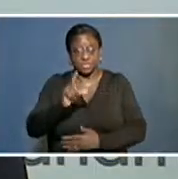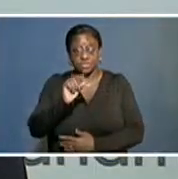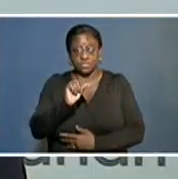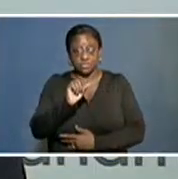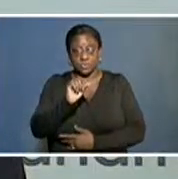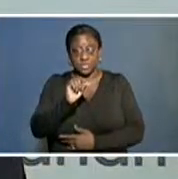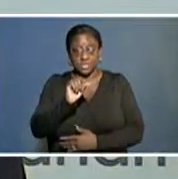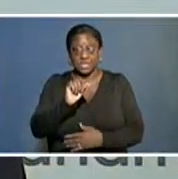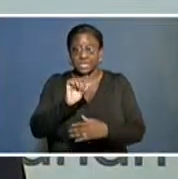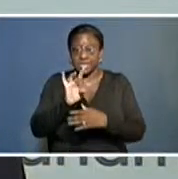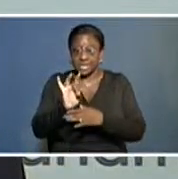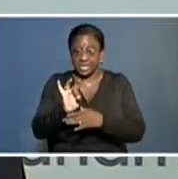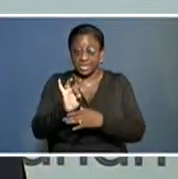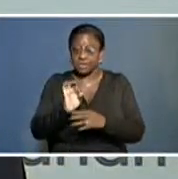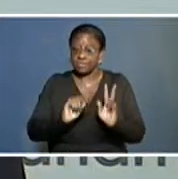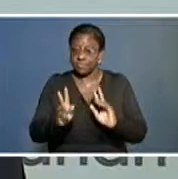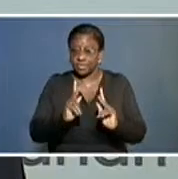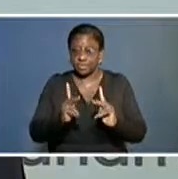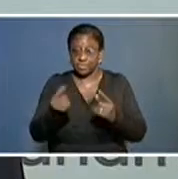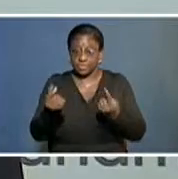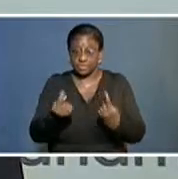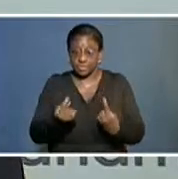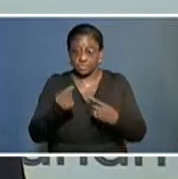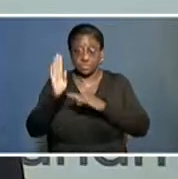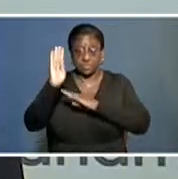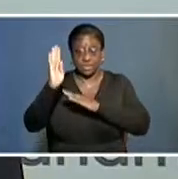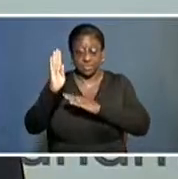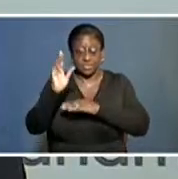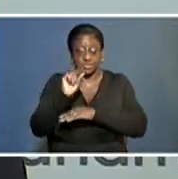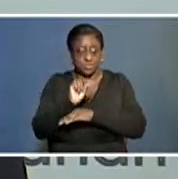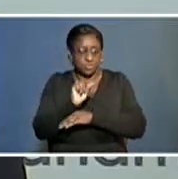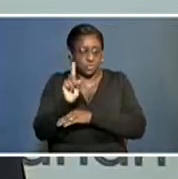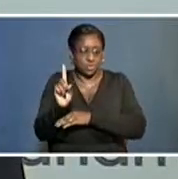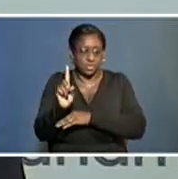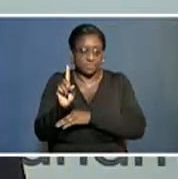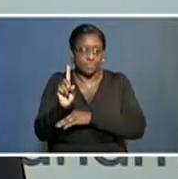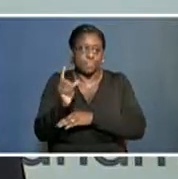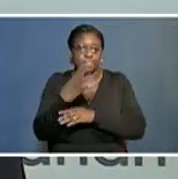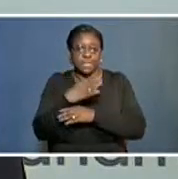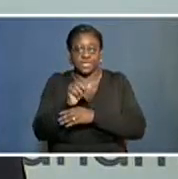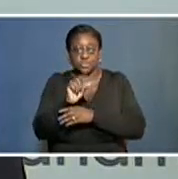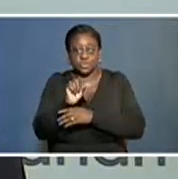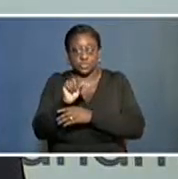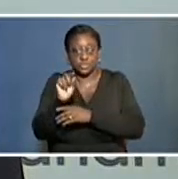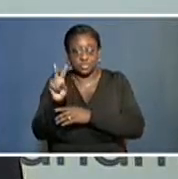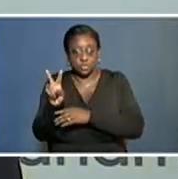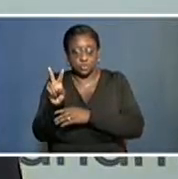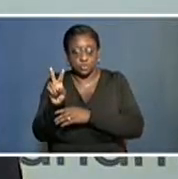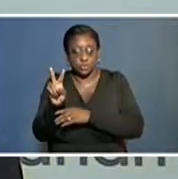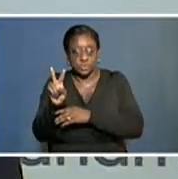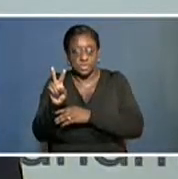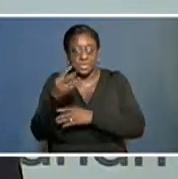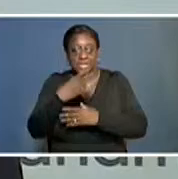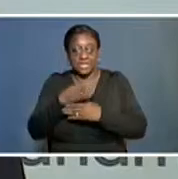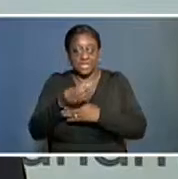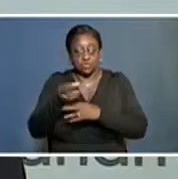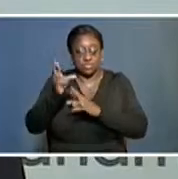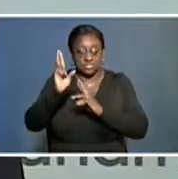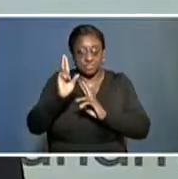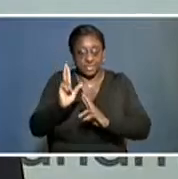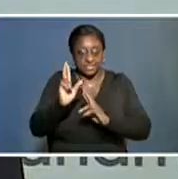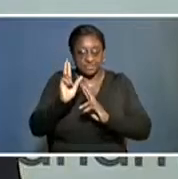percent of overall visitors to the islands of the Bahamas in 2021 and 2022.